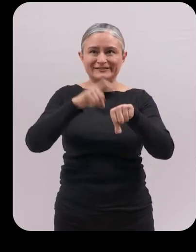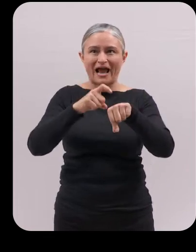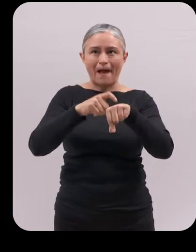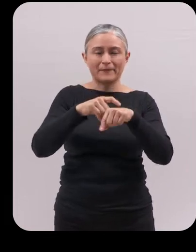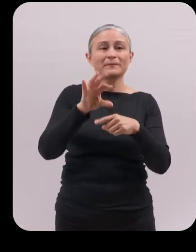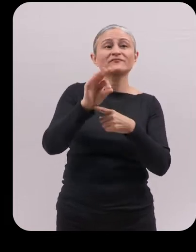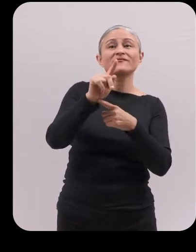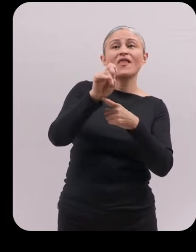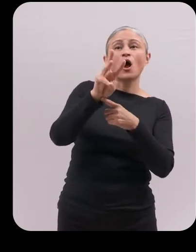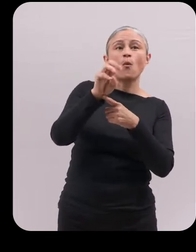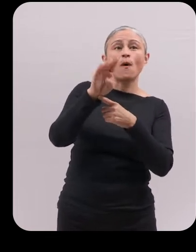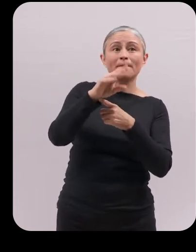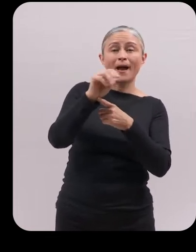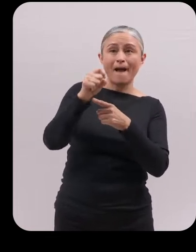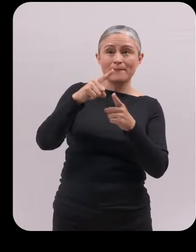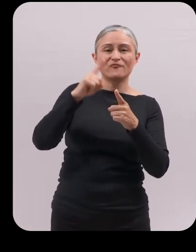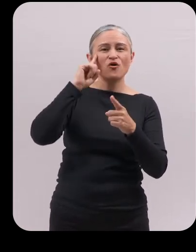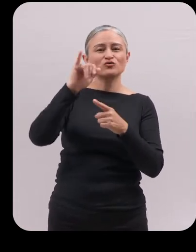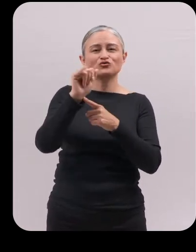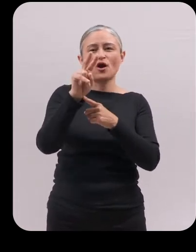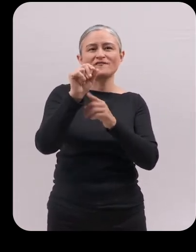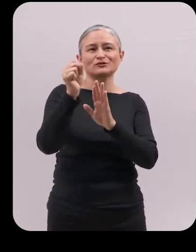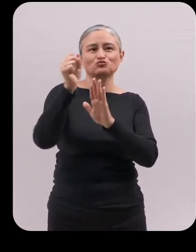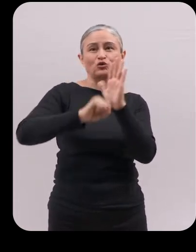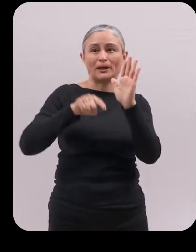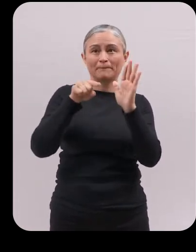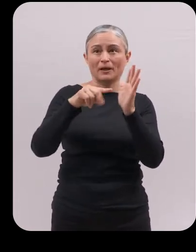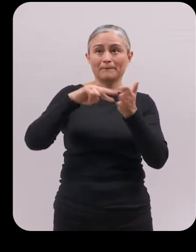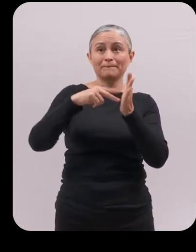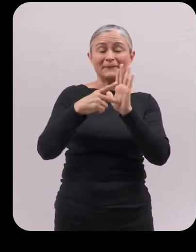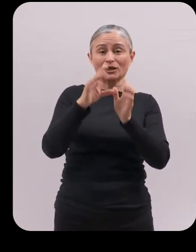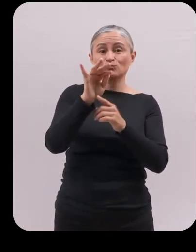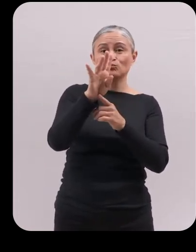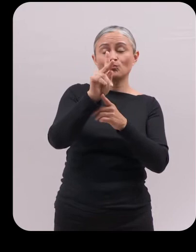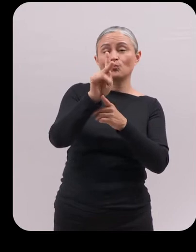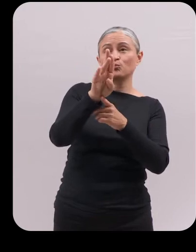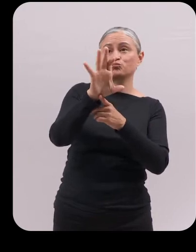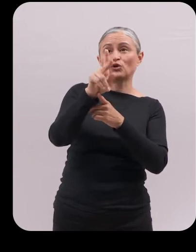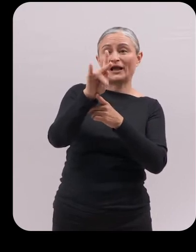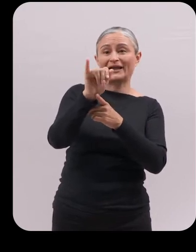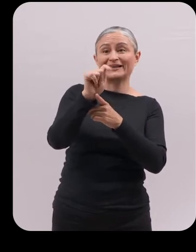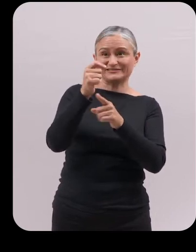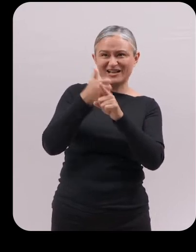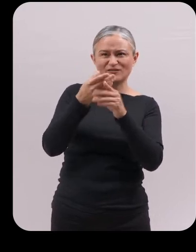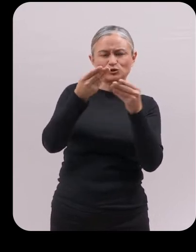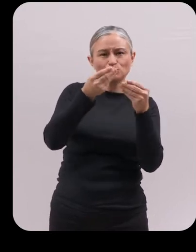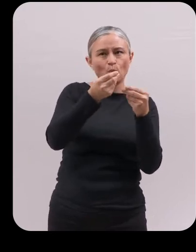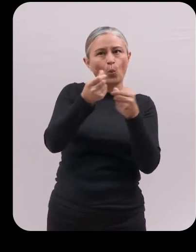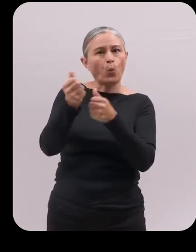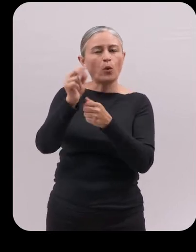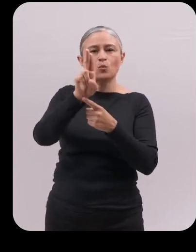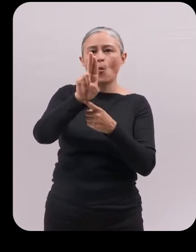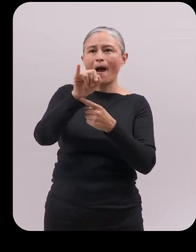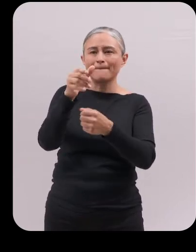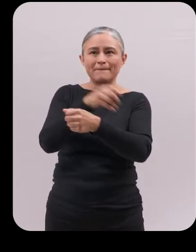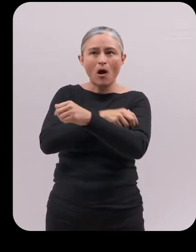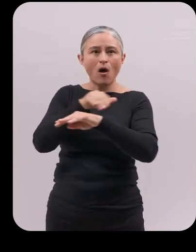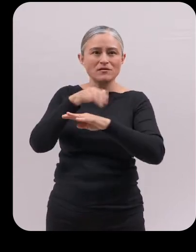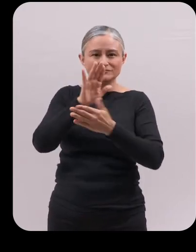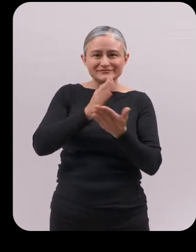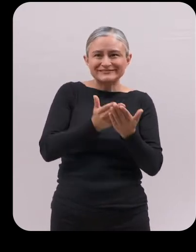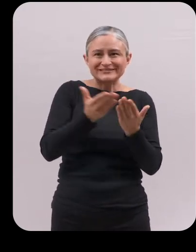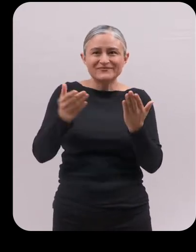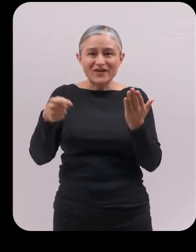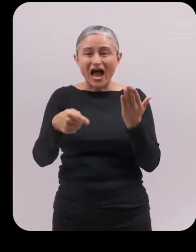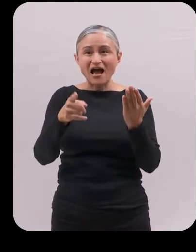compiled to JavaScript. So this means that teams like Bricket can offer the same smooth UI and powerful on-device features directly